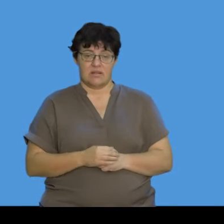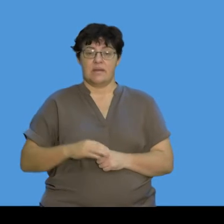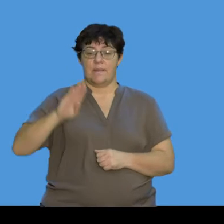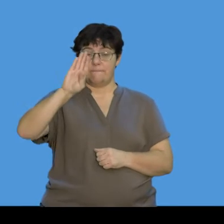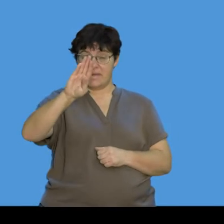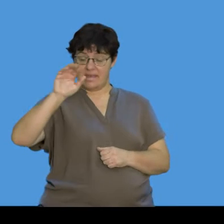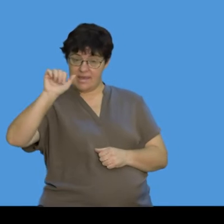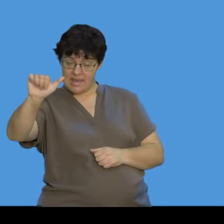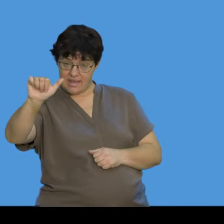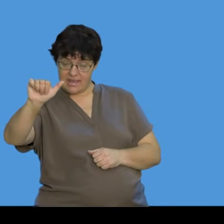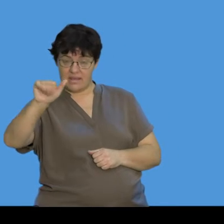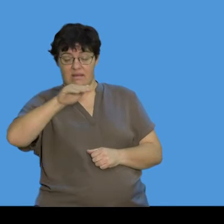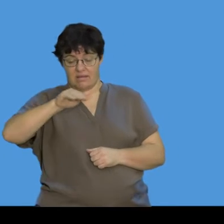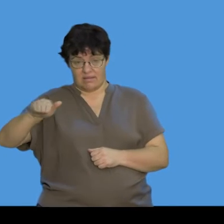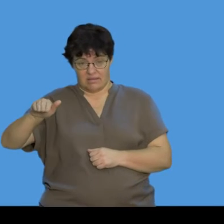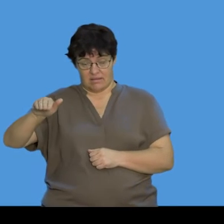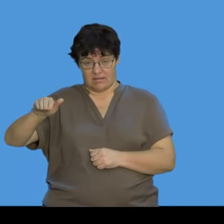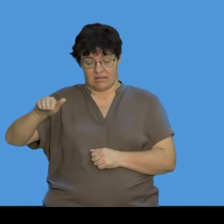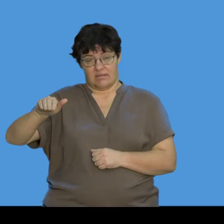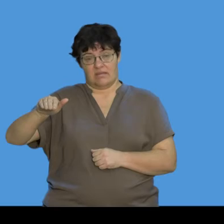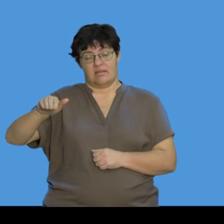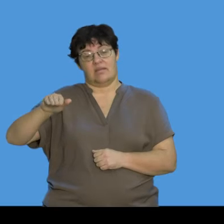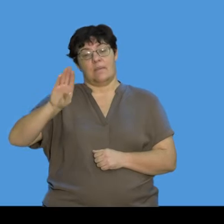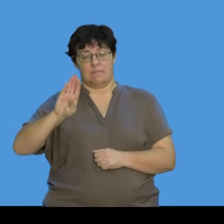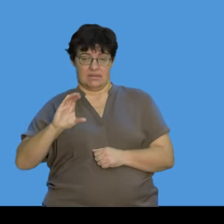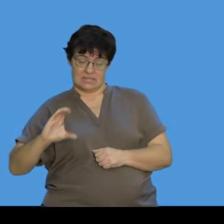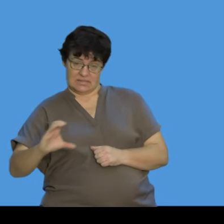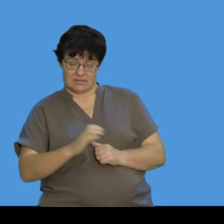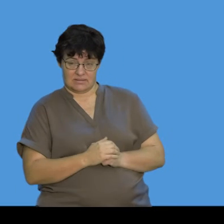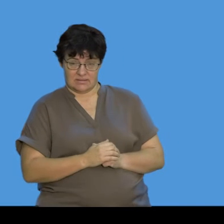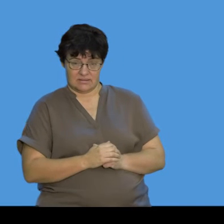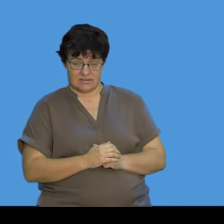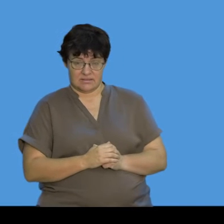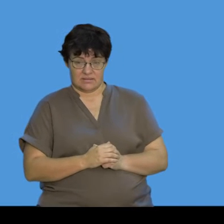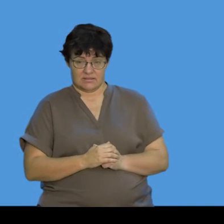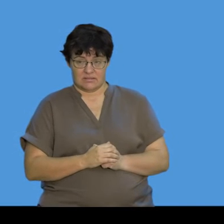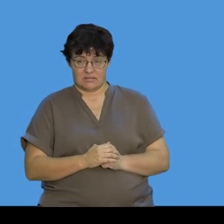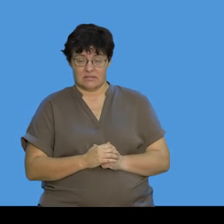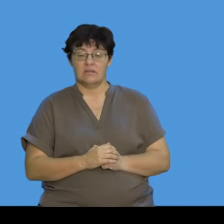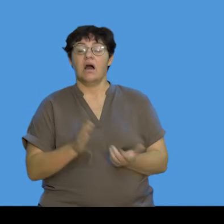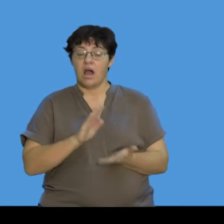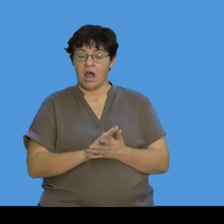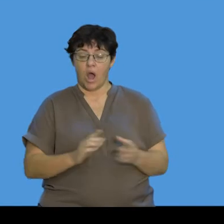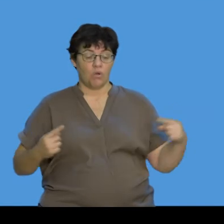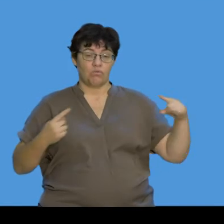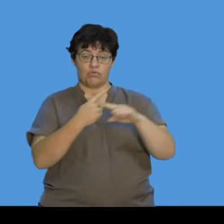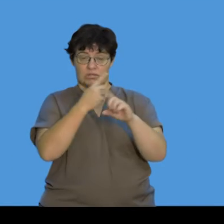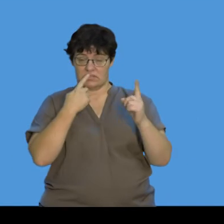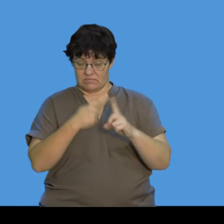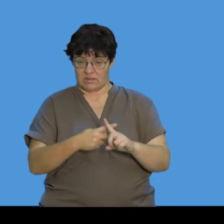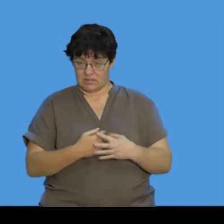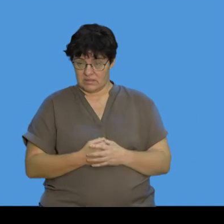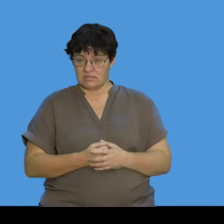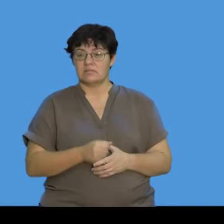to BA over BC. And then also I cross